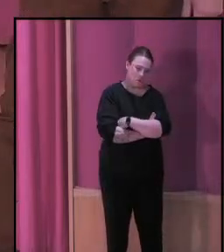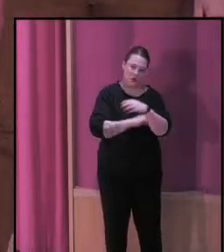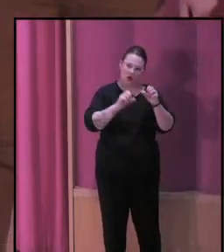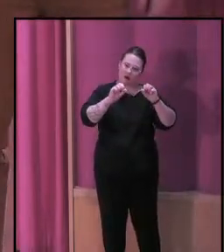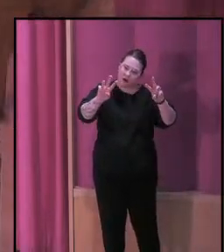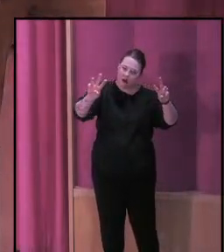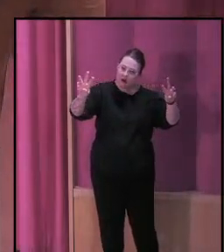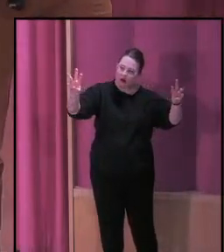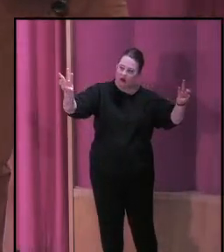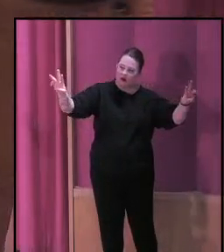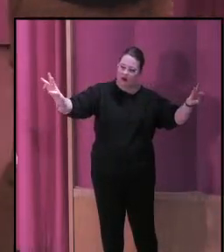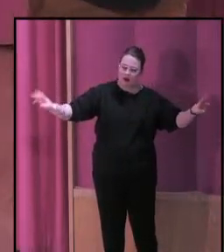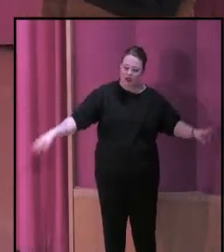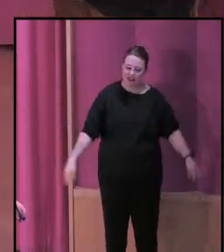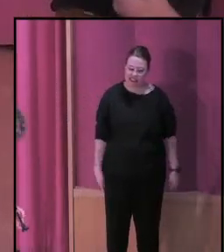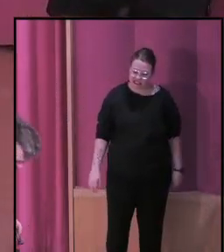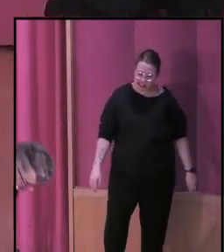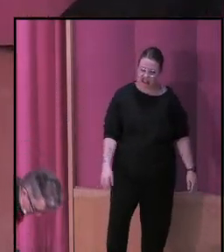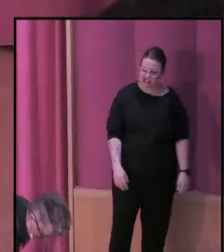No.